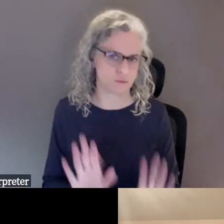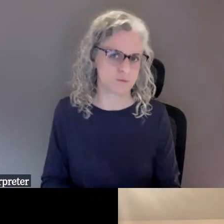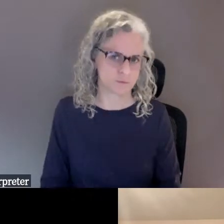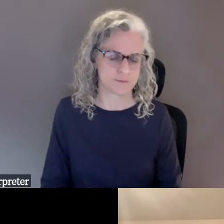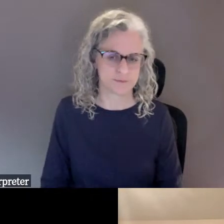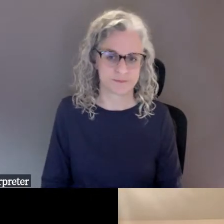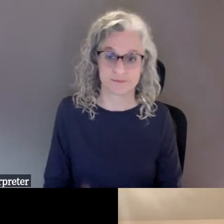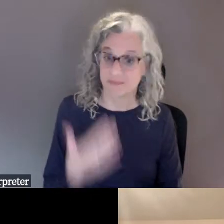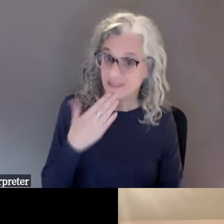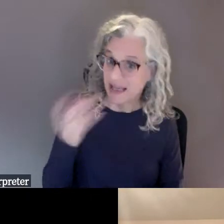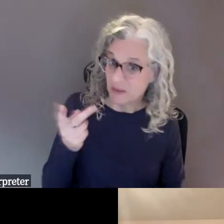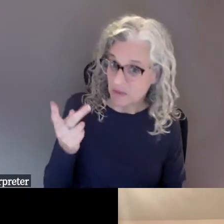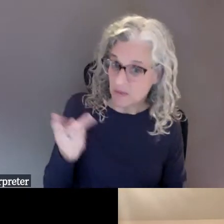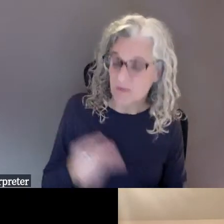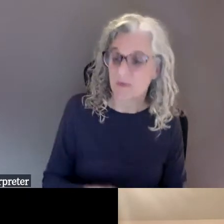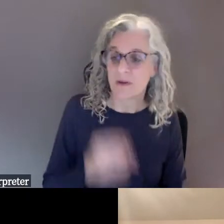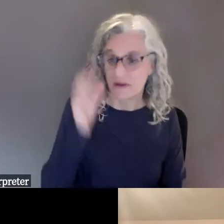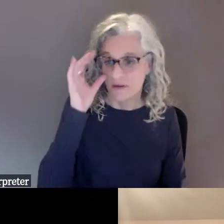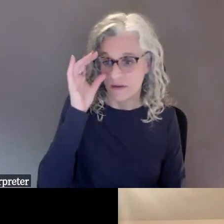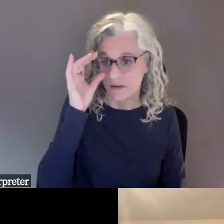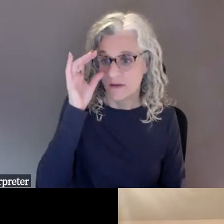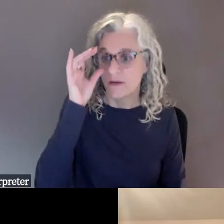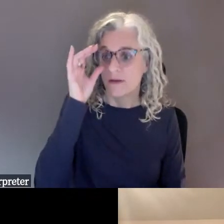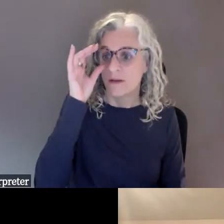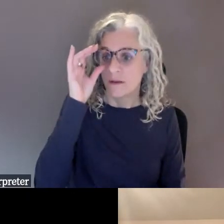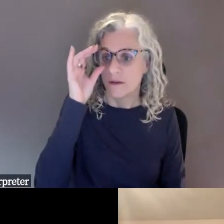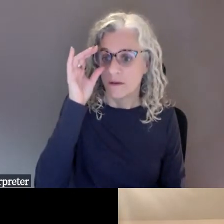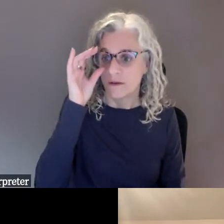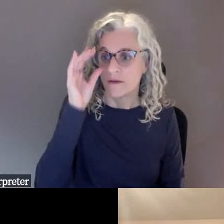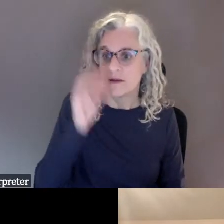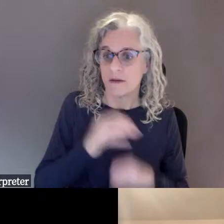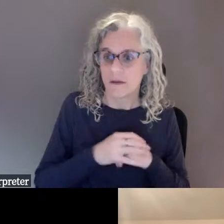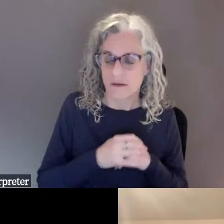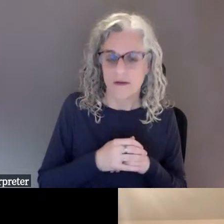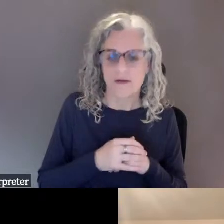Thank you both so much. And then just quickly, like what kind of skills do you all feel like are